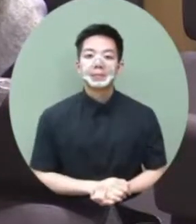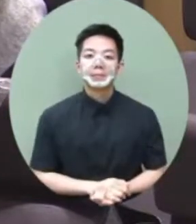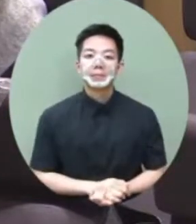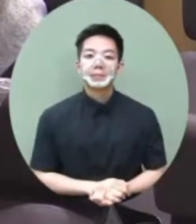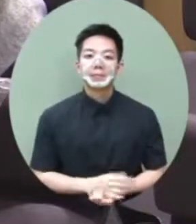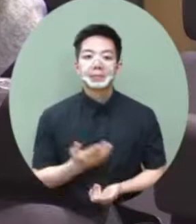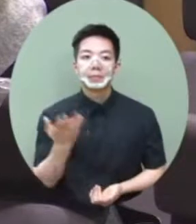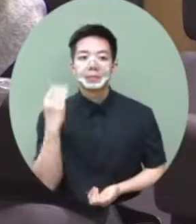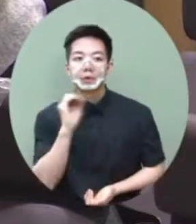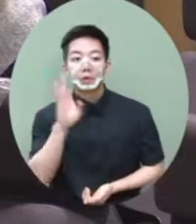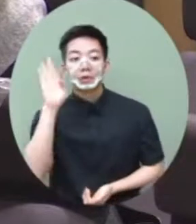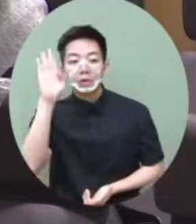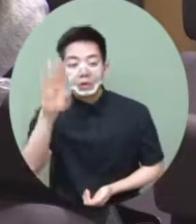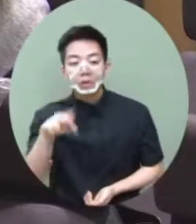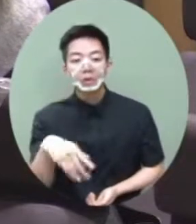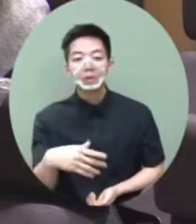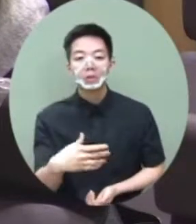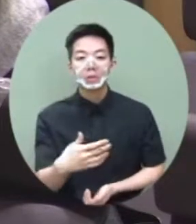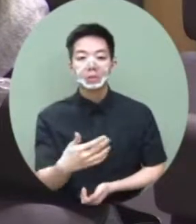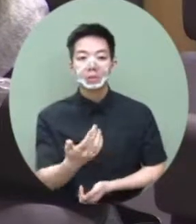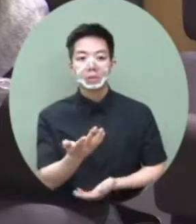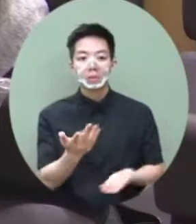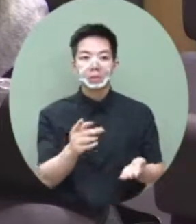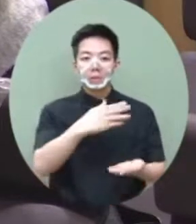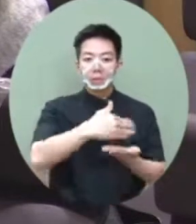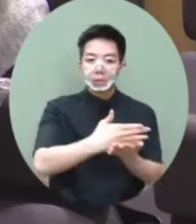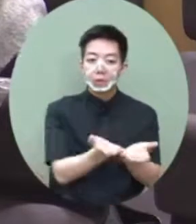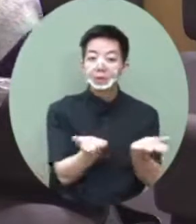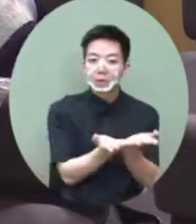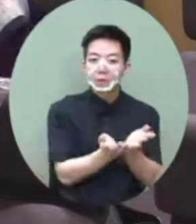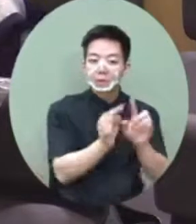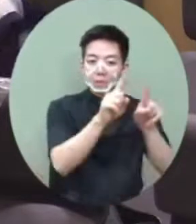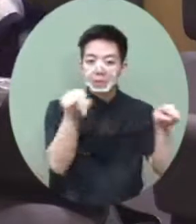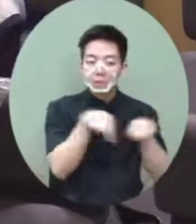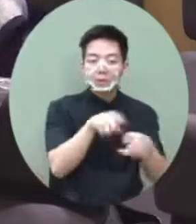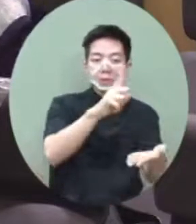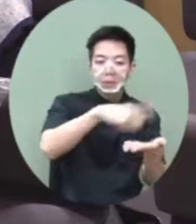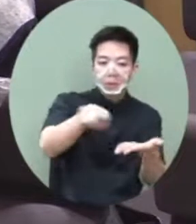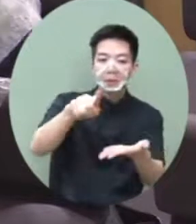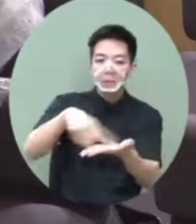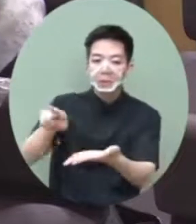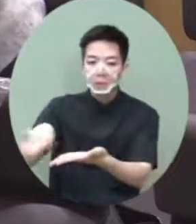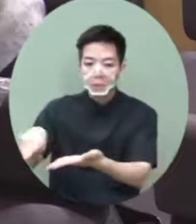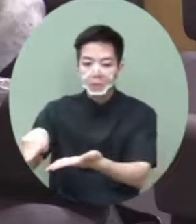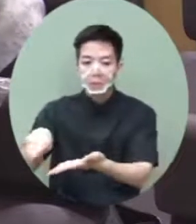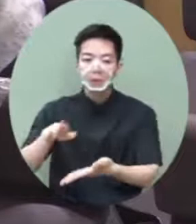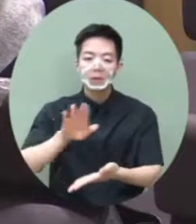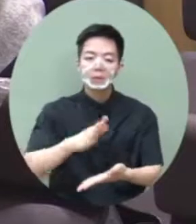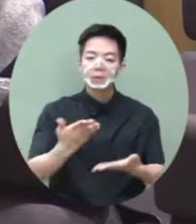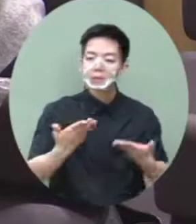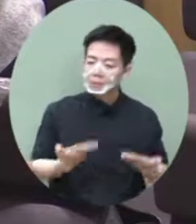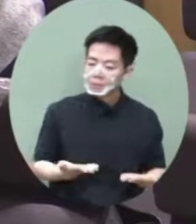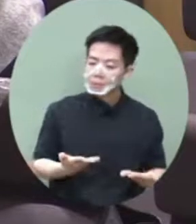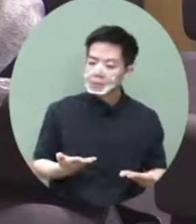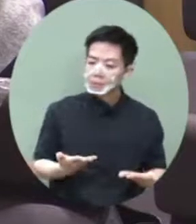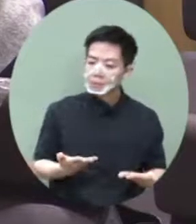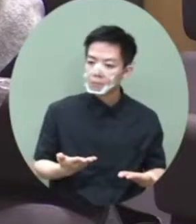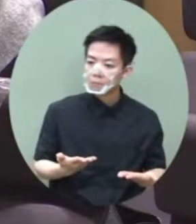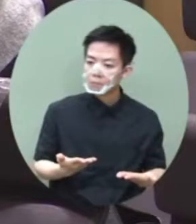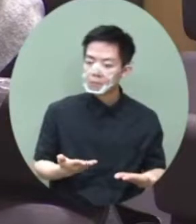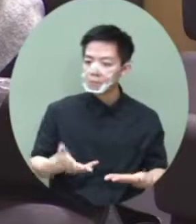now? Previously, to talk about a vaccine pass and a certificate or proof given